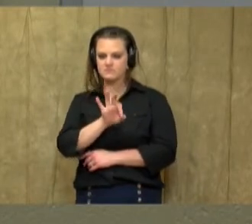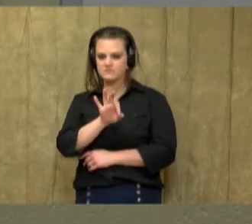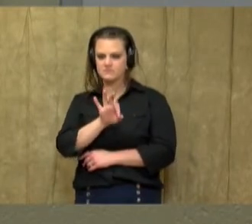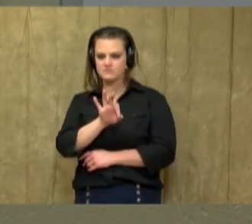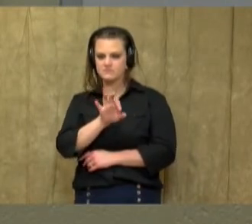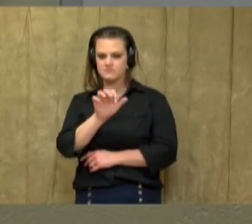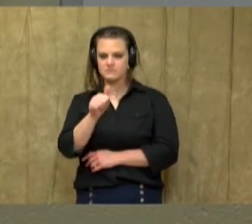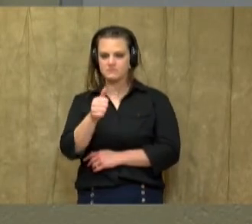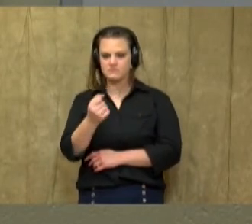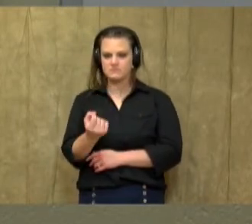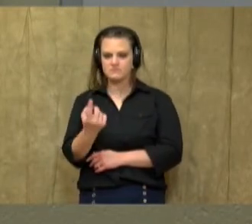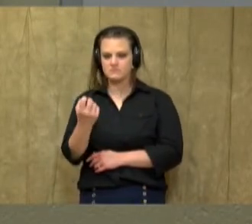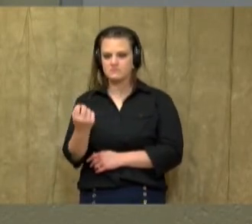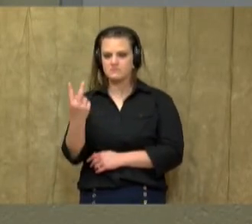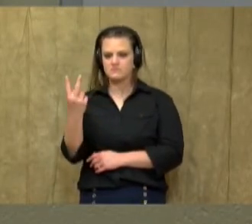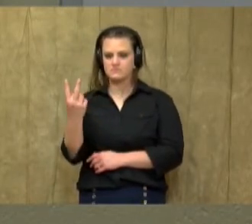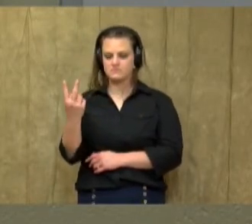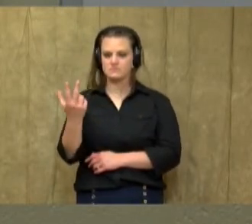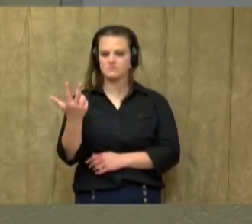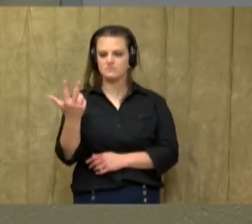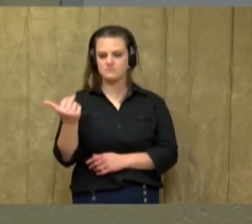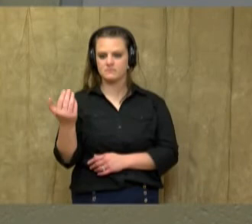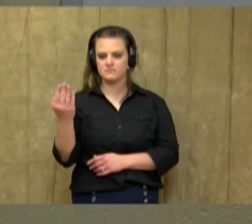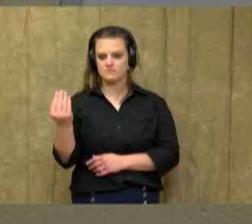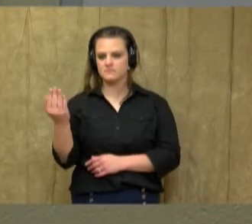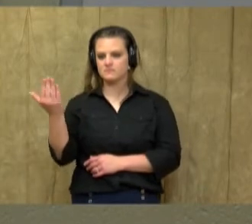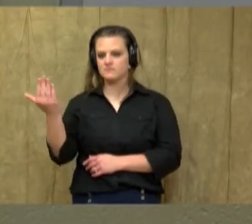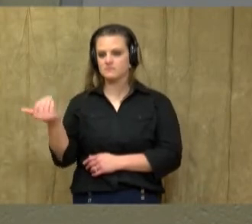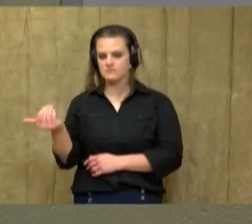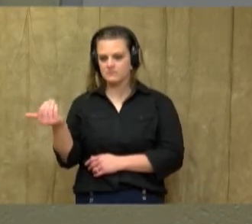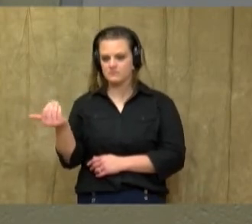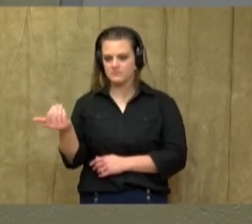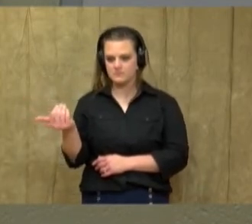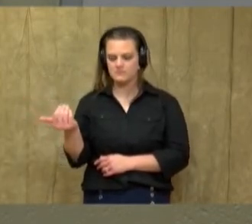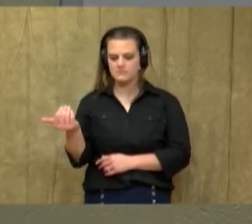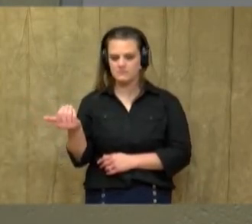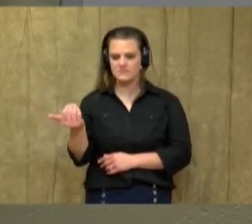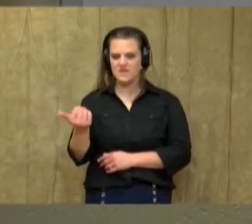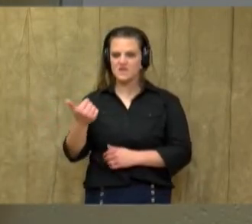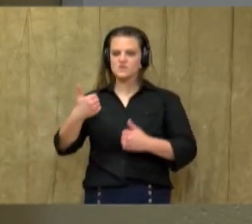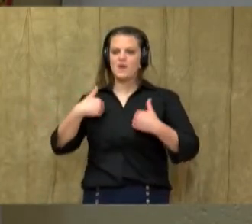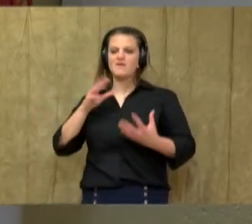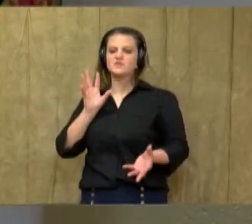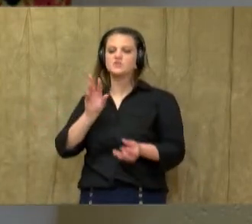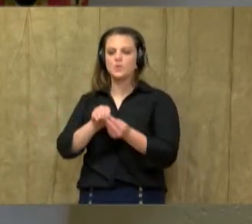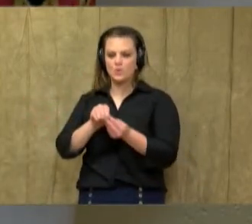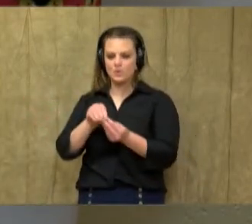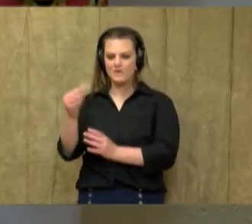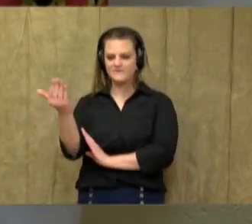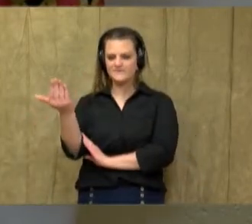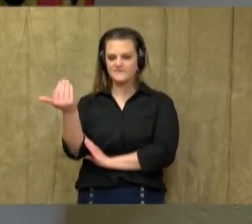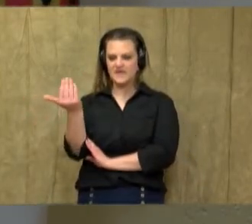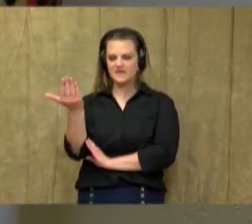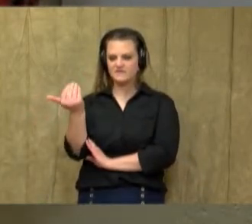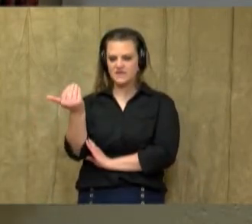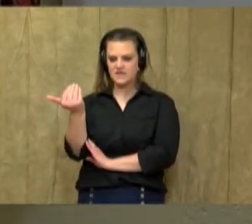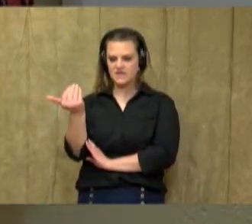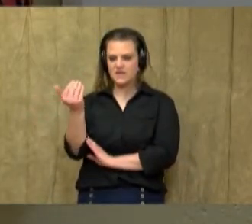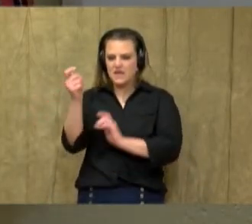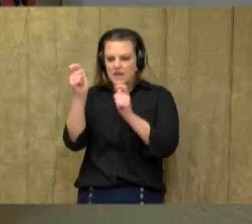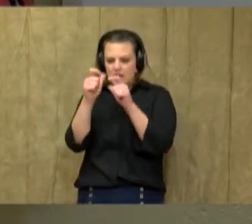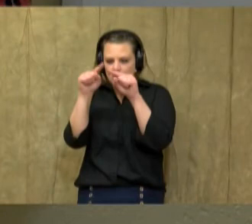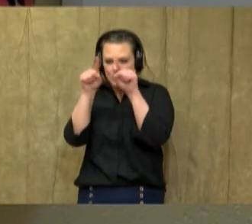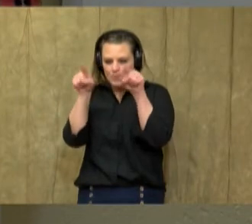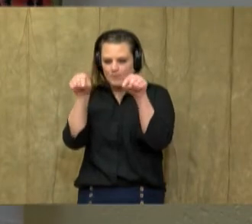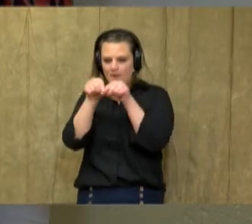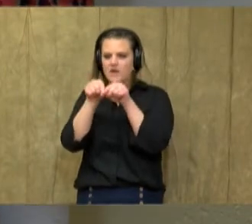8, 9, 10, 11, 12, 13, 14, 15. I have a total of 15